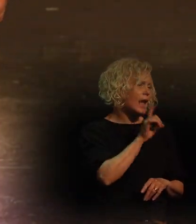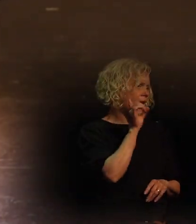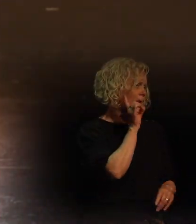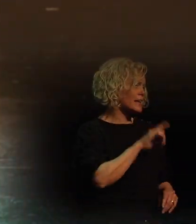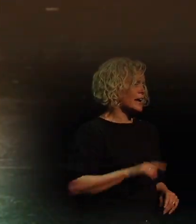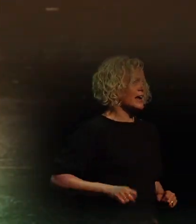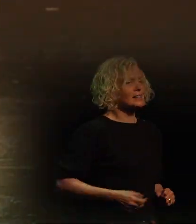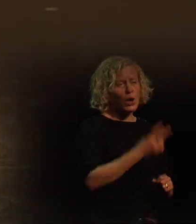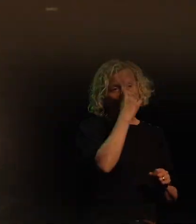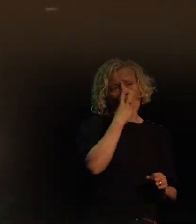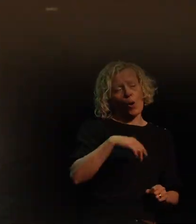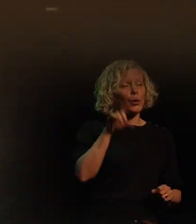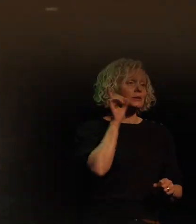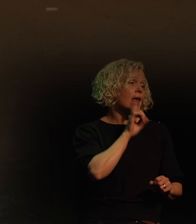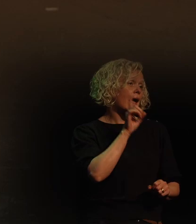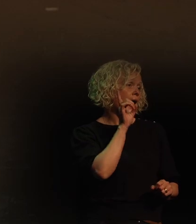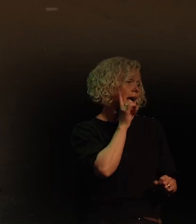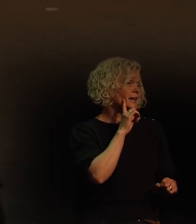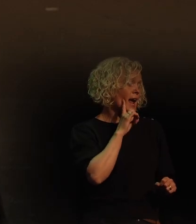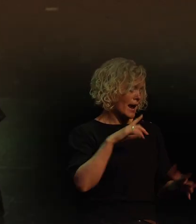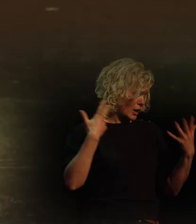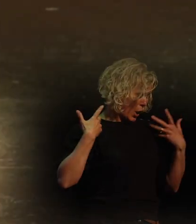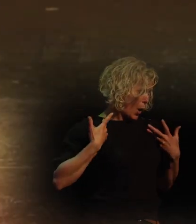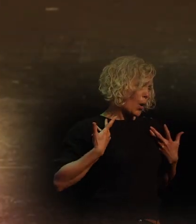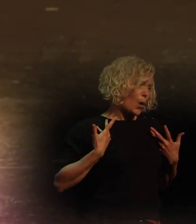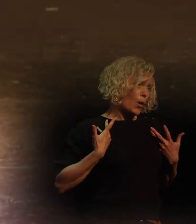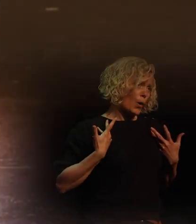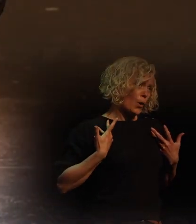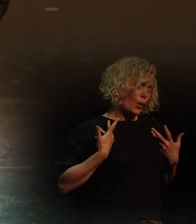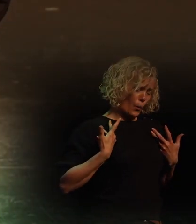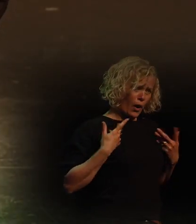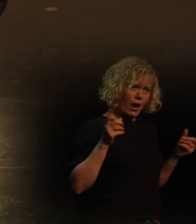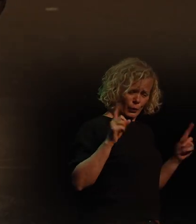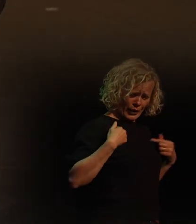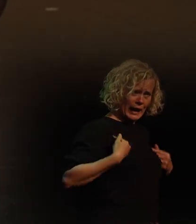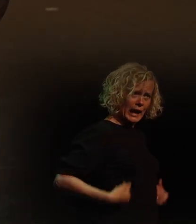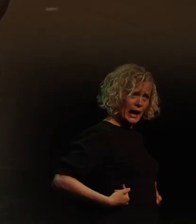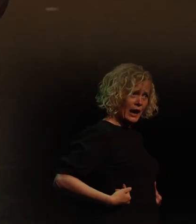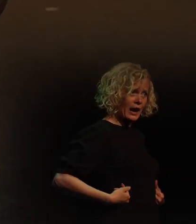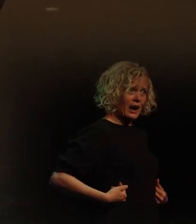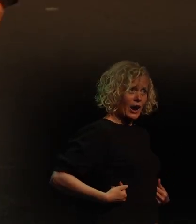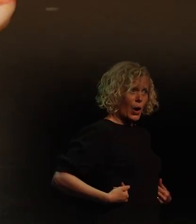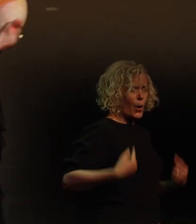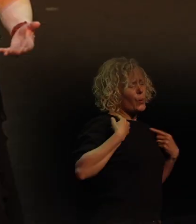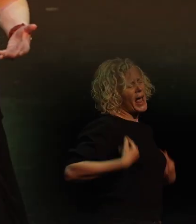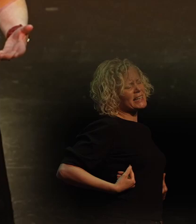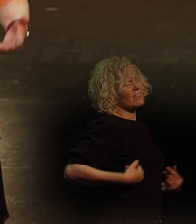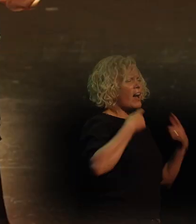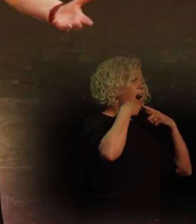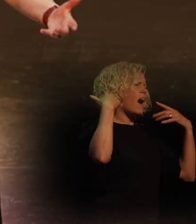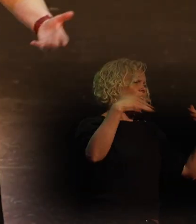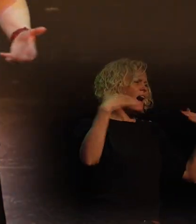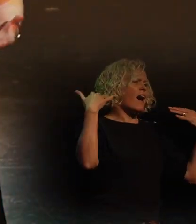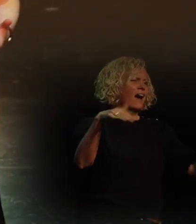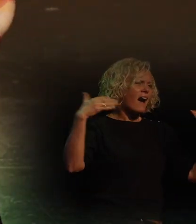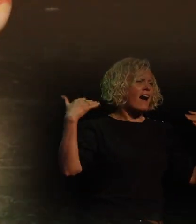Older ladies, older ladies. What are we, ladies? We're divine.